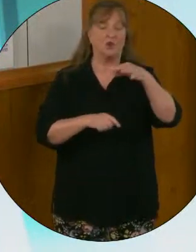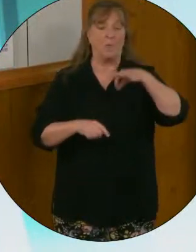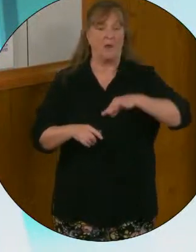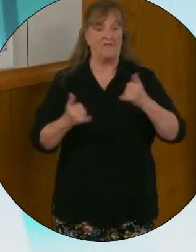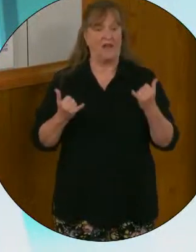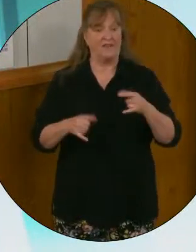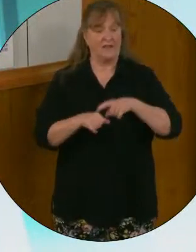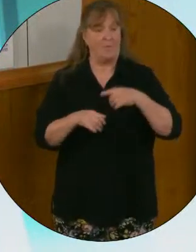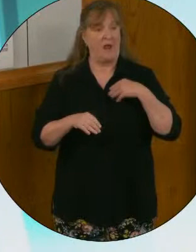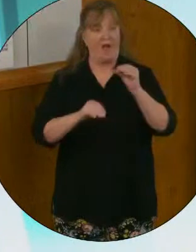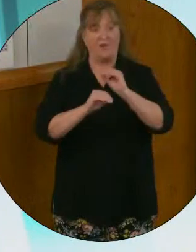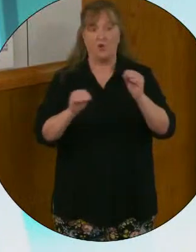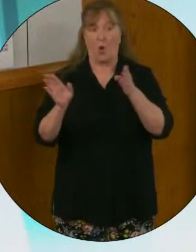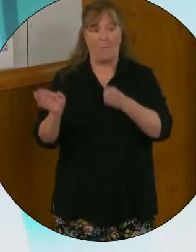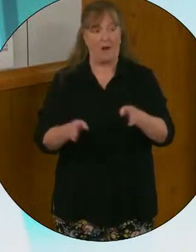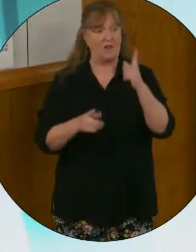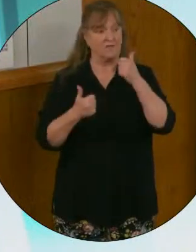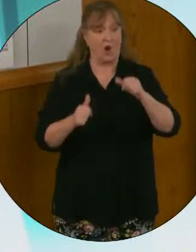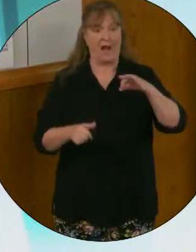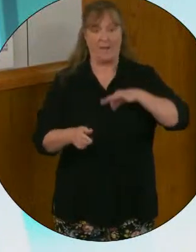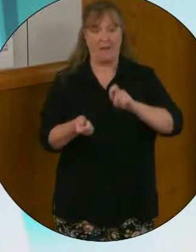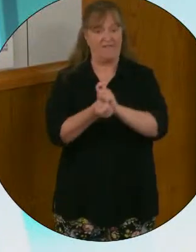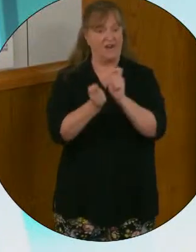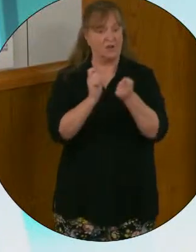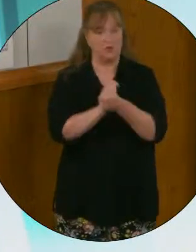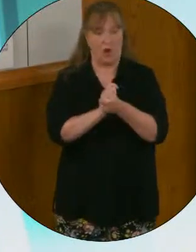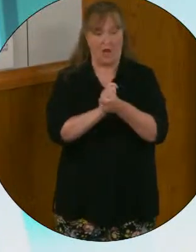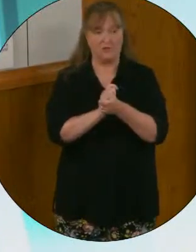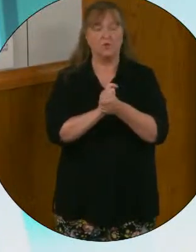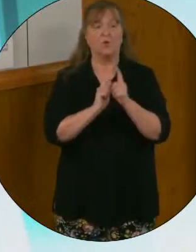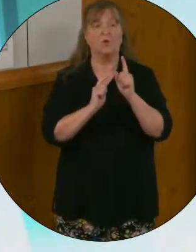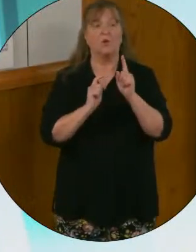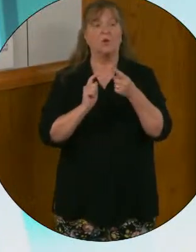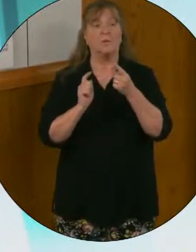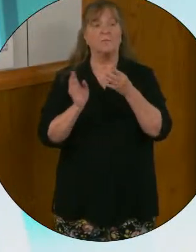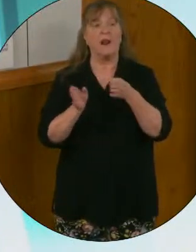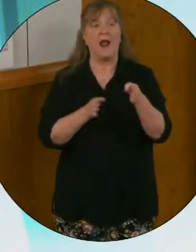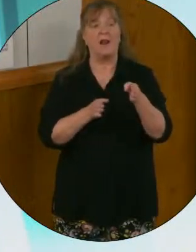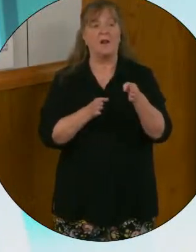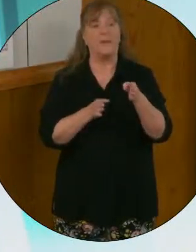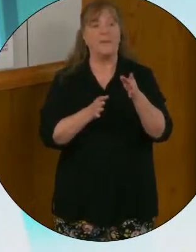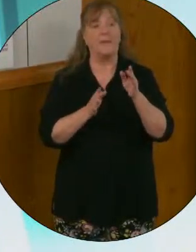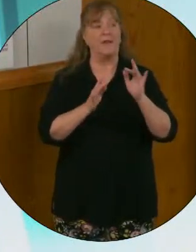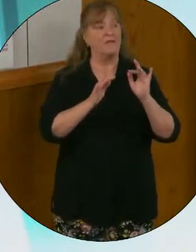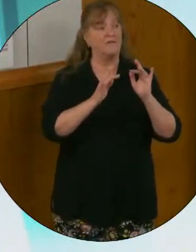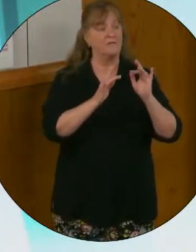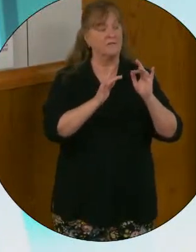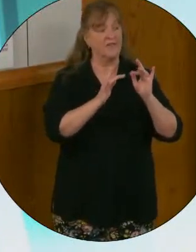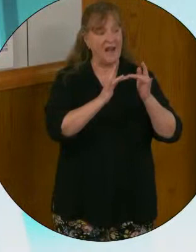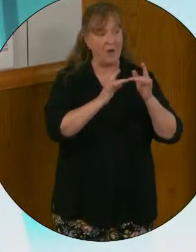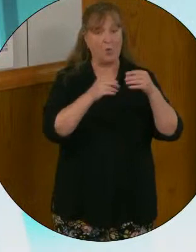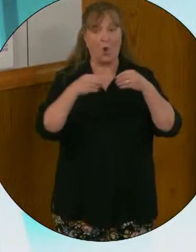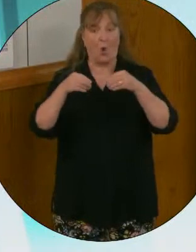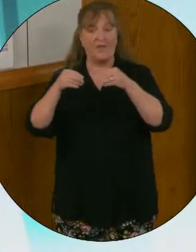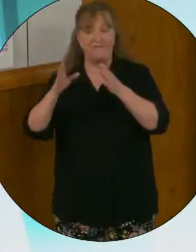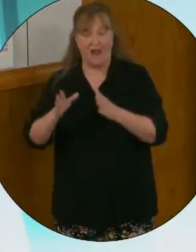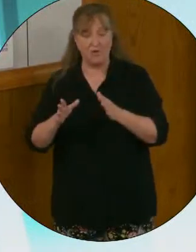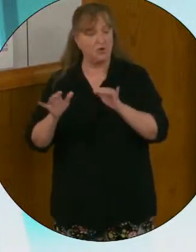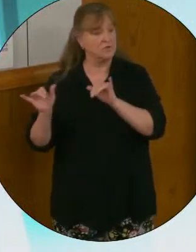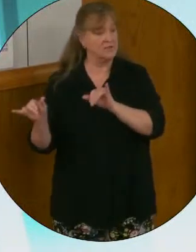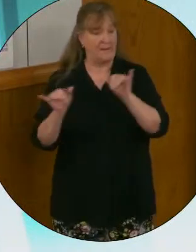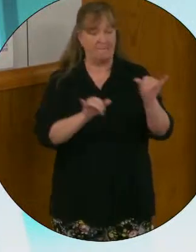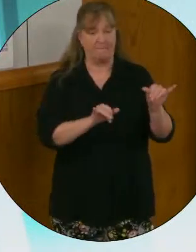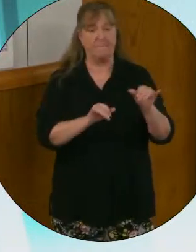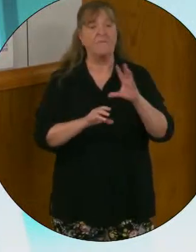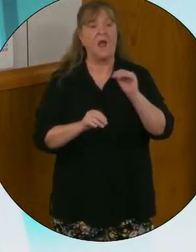time, we currently have no plans for any benefit change. We're not planning to change the network or any of the vendors. And